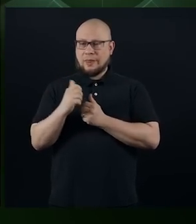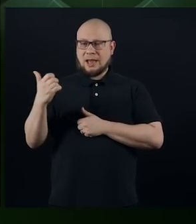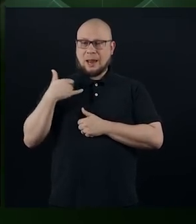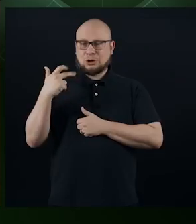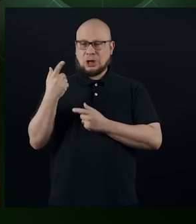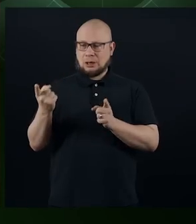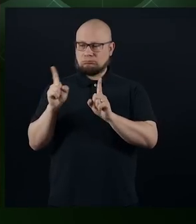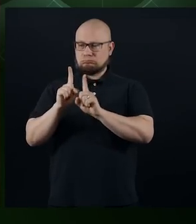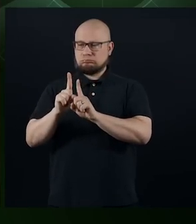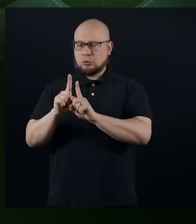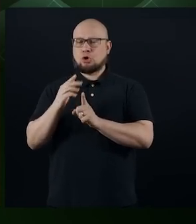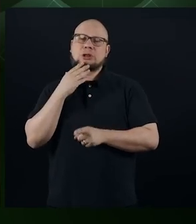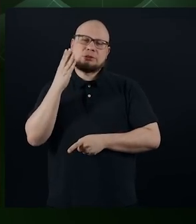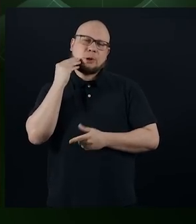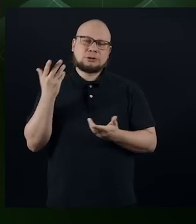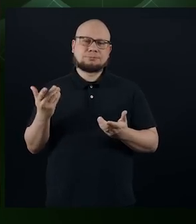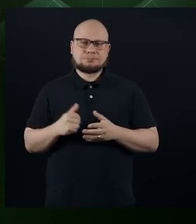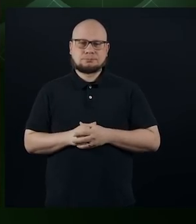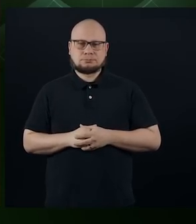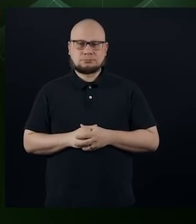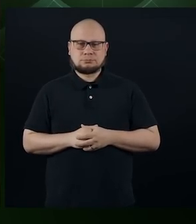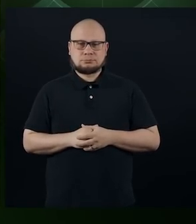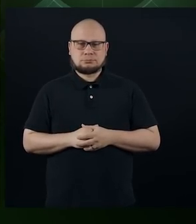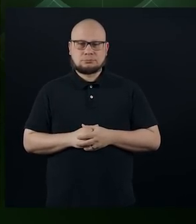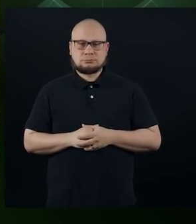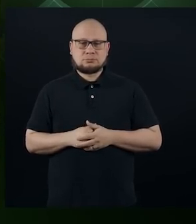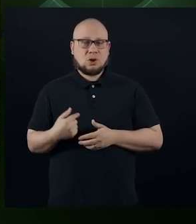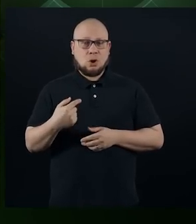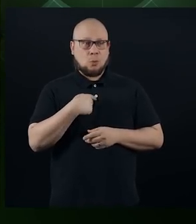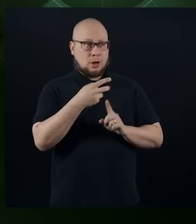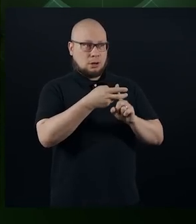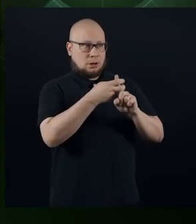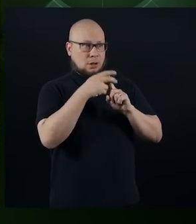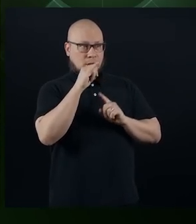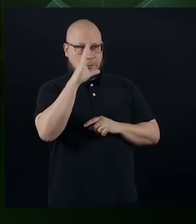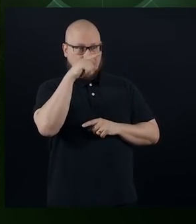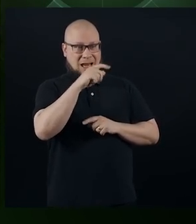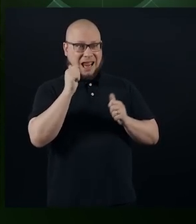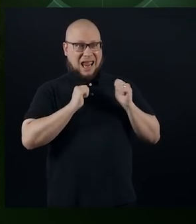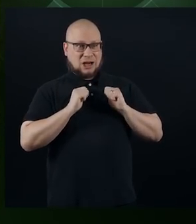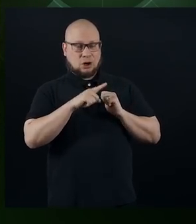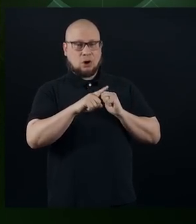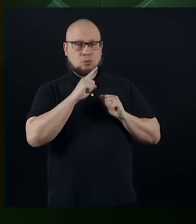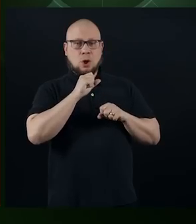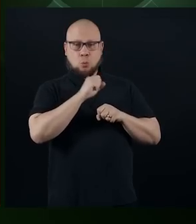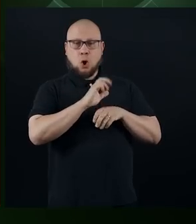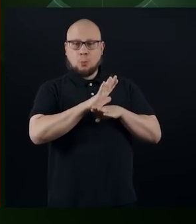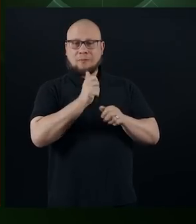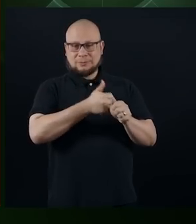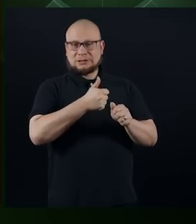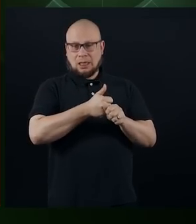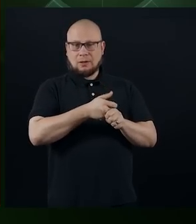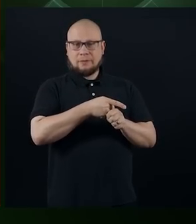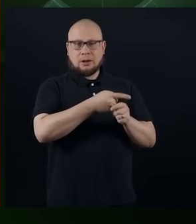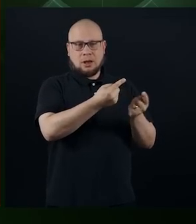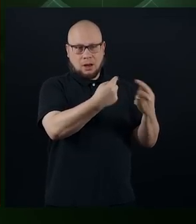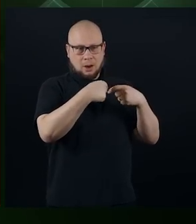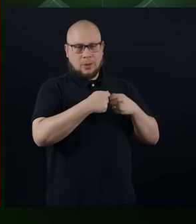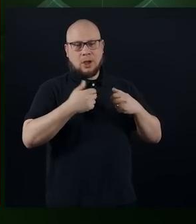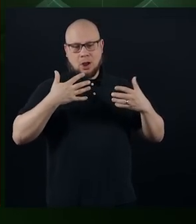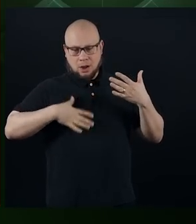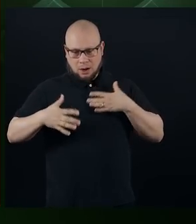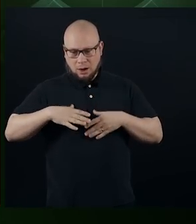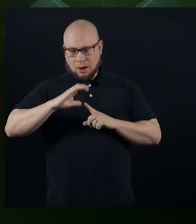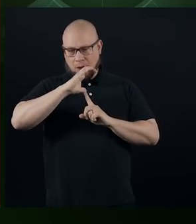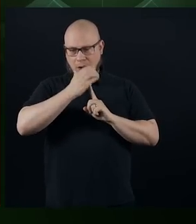great experience. We actually got one of the stunt doubles from one of the Pirates of the Caribbean movies to come to the studio, full makeup, full